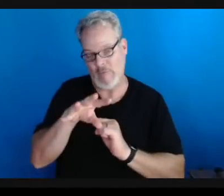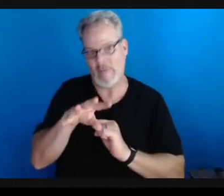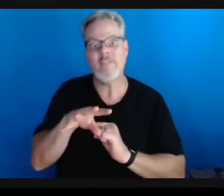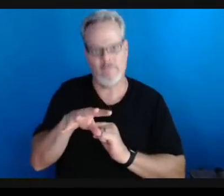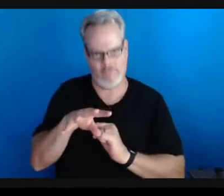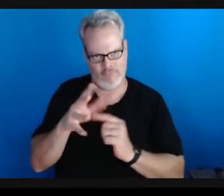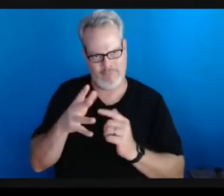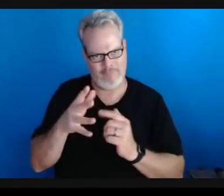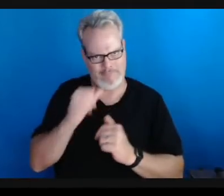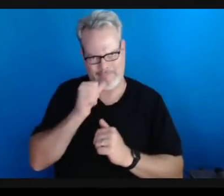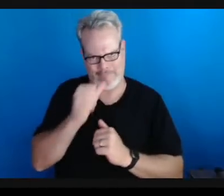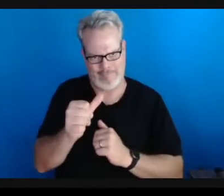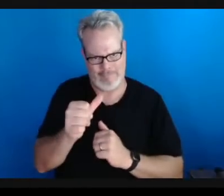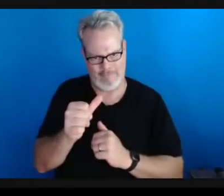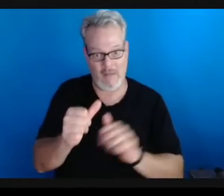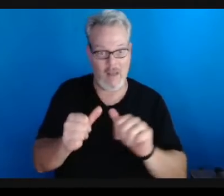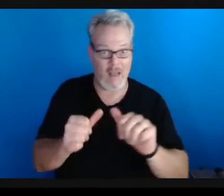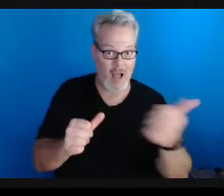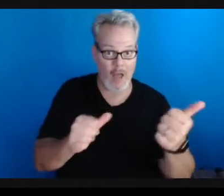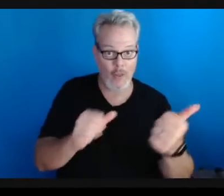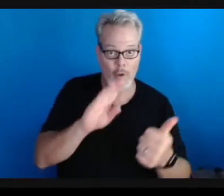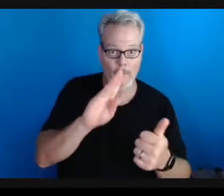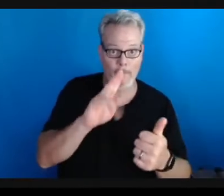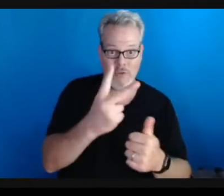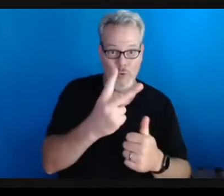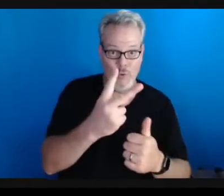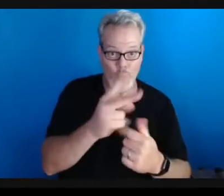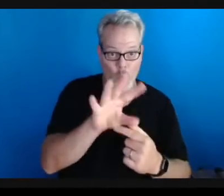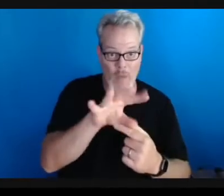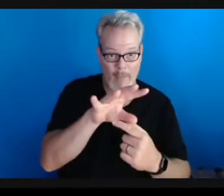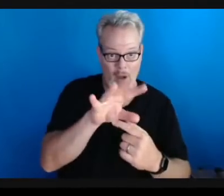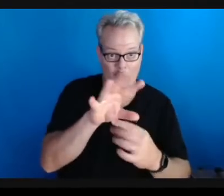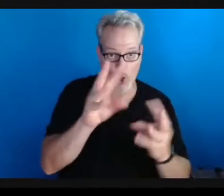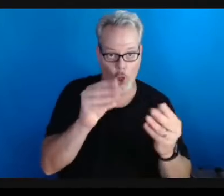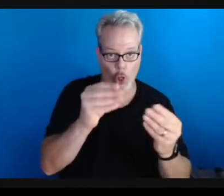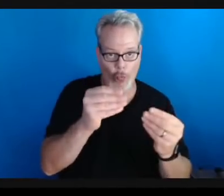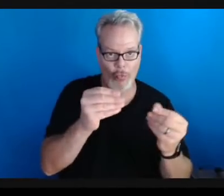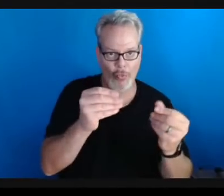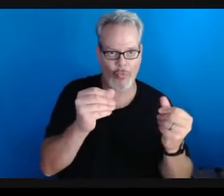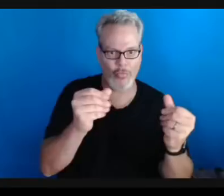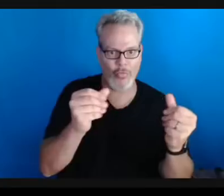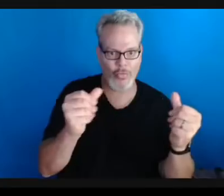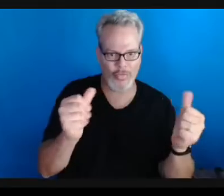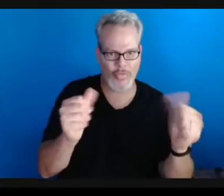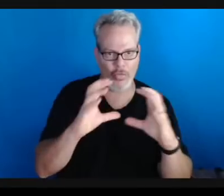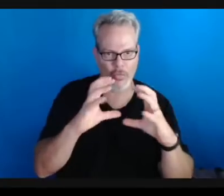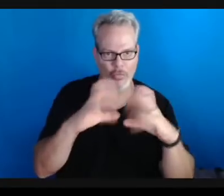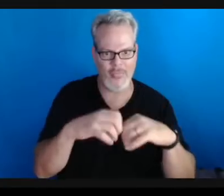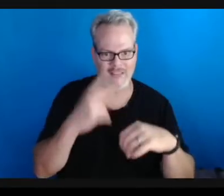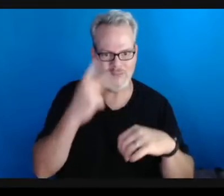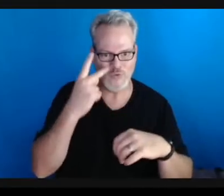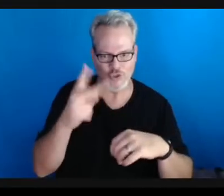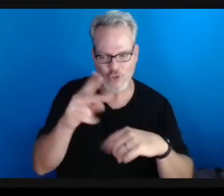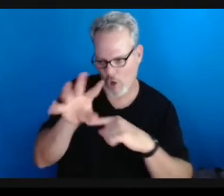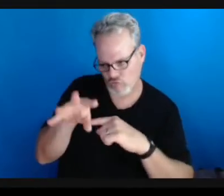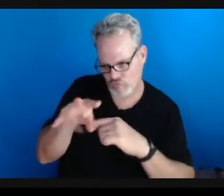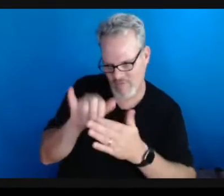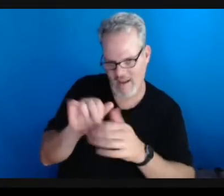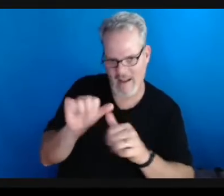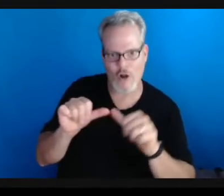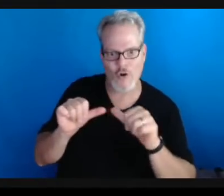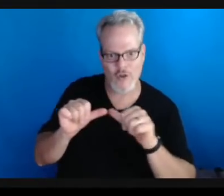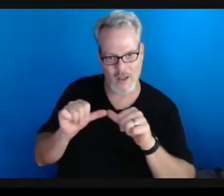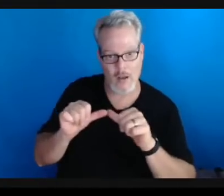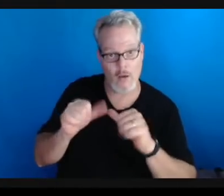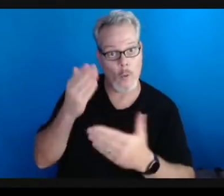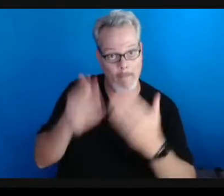was placed over here, in this area over here, and we were watching the crater floor uplift in this area over here previously. So we might still